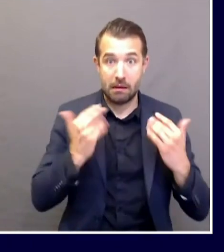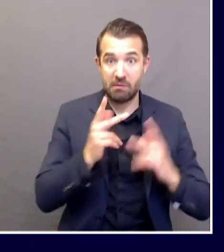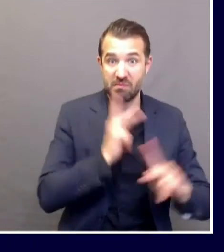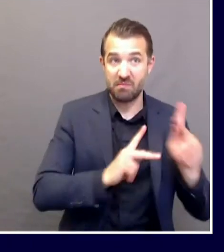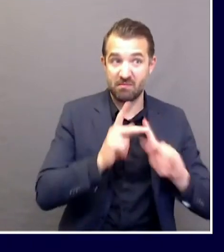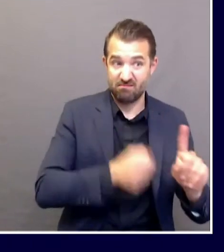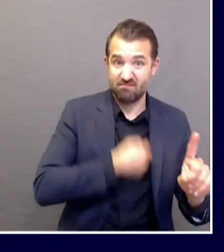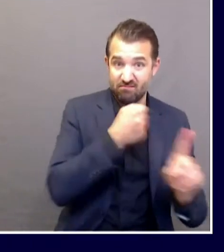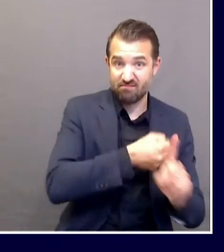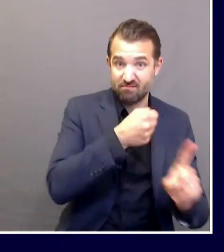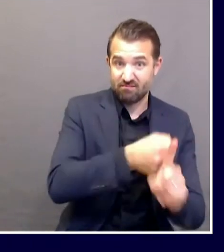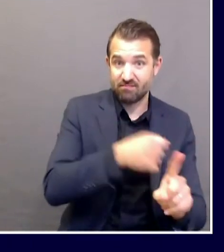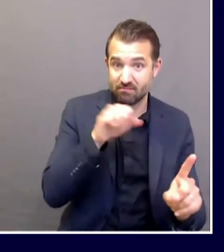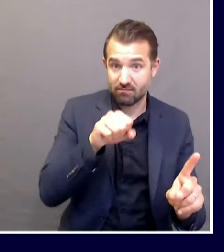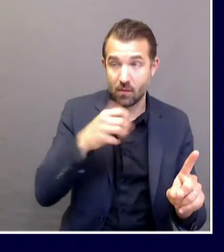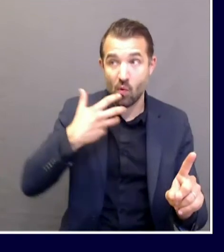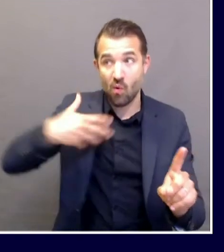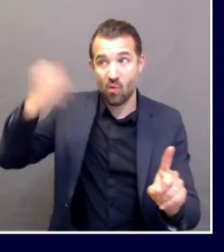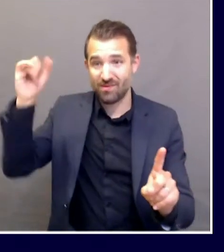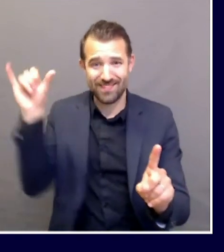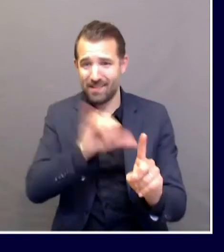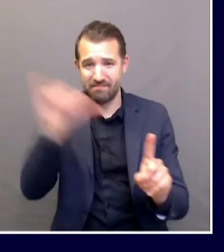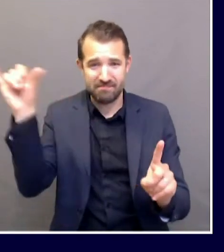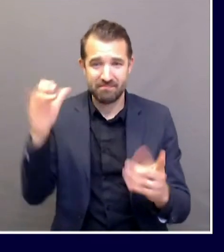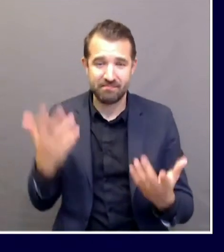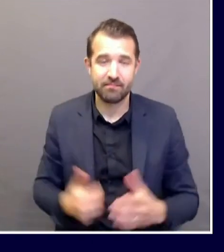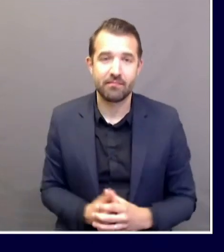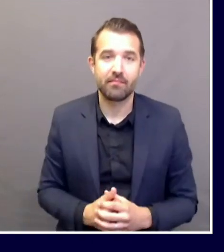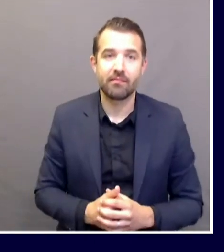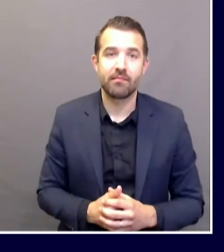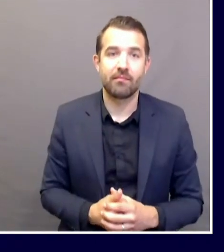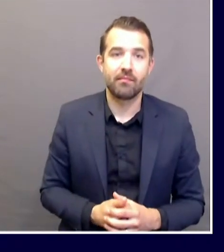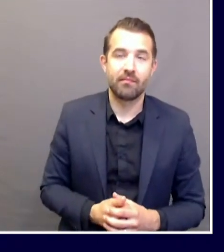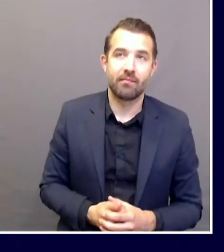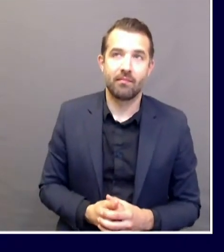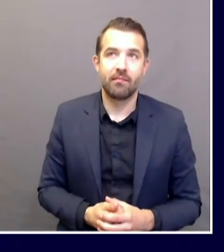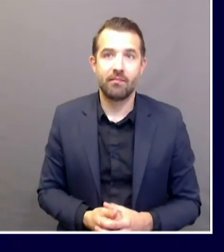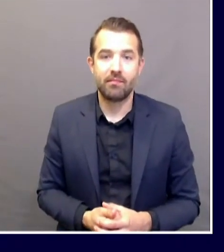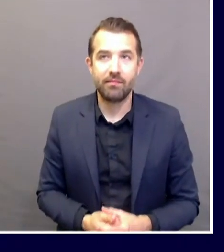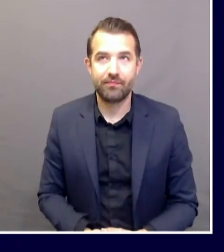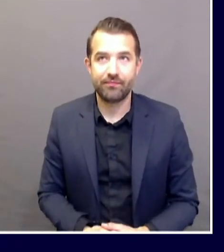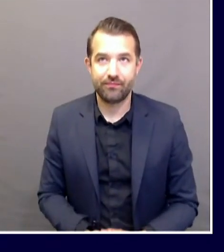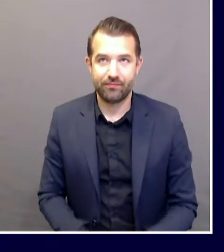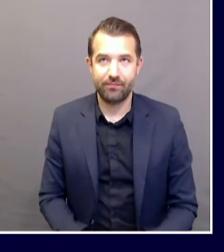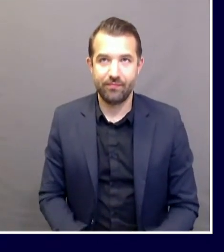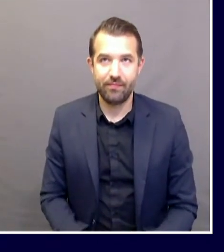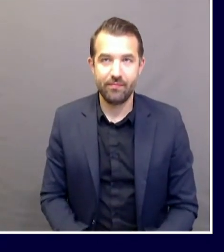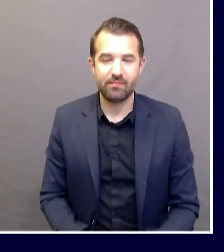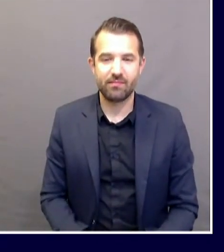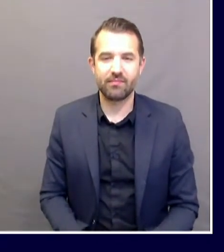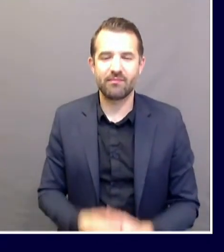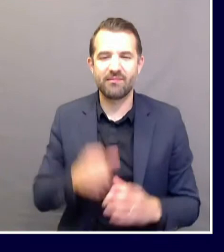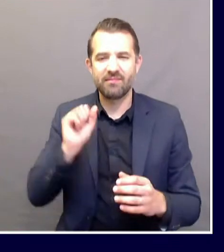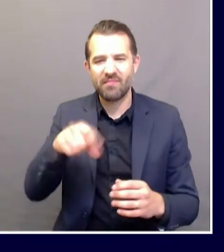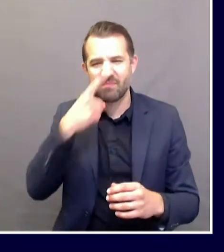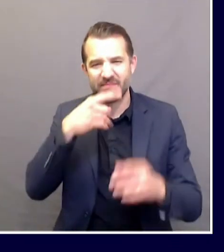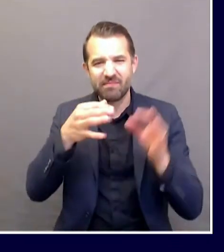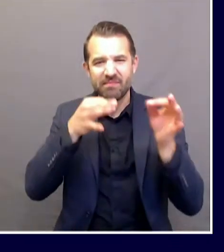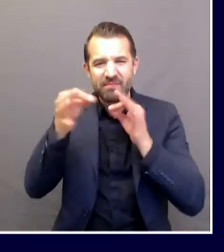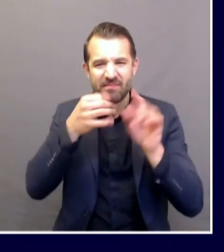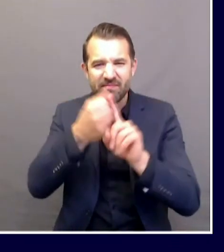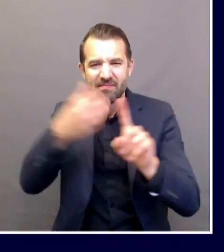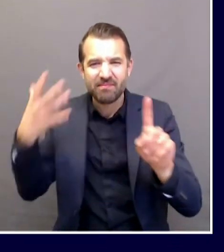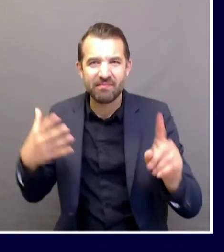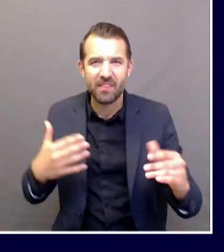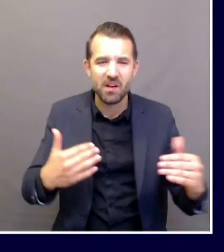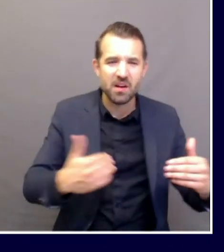Mm-hmm. Can you talk a little bit about the differences in how it typically affects younger people versus older people, or what we've seen generally?